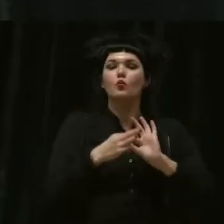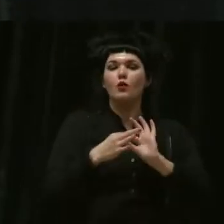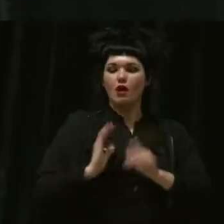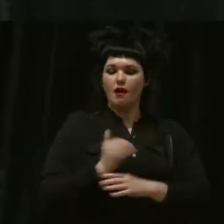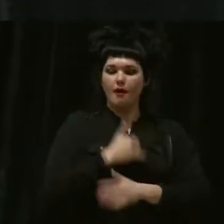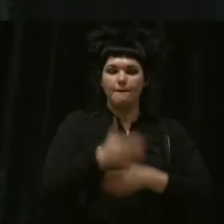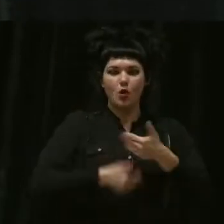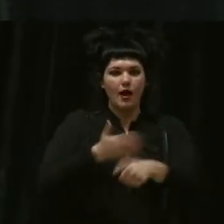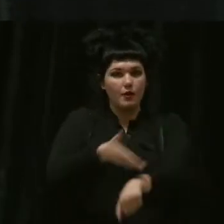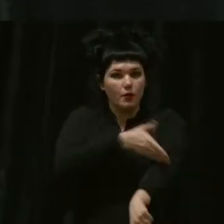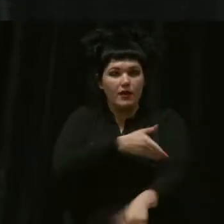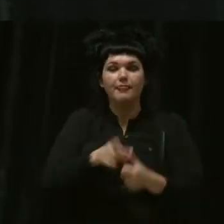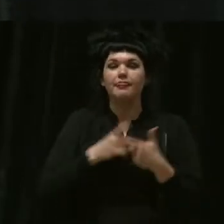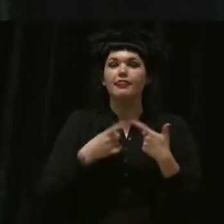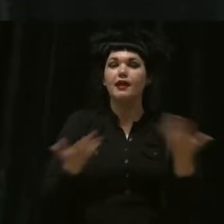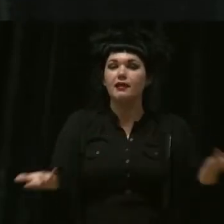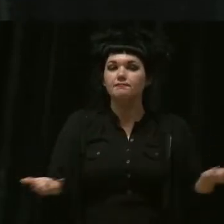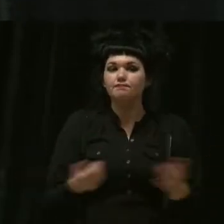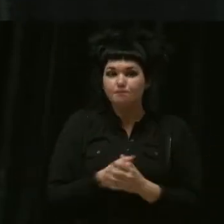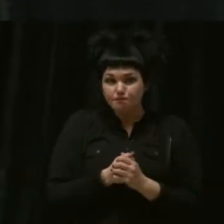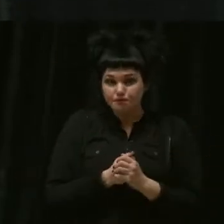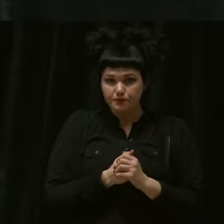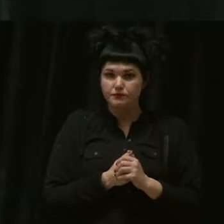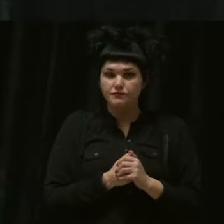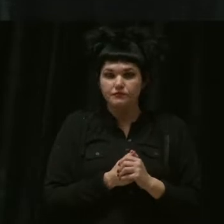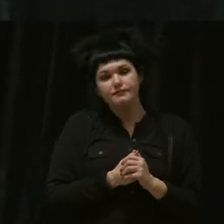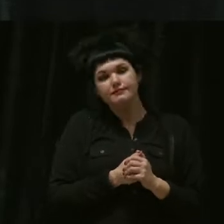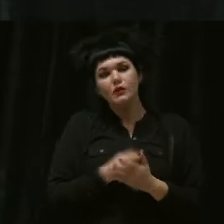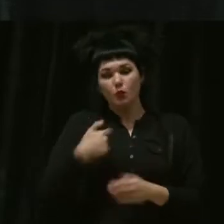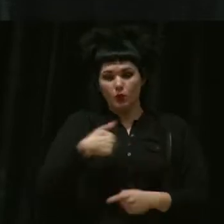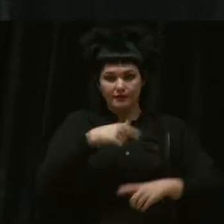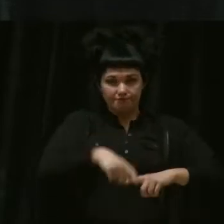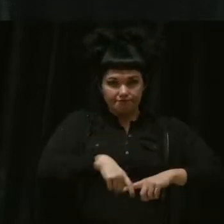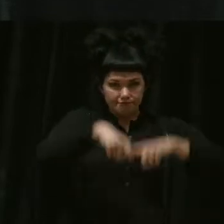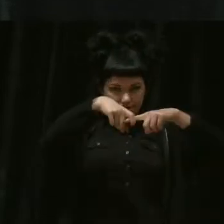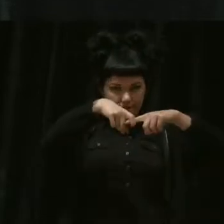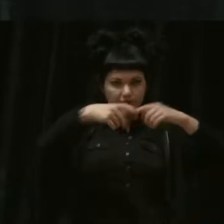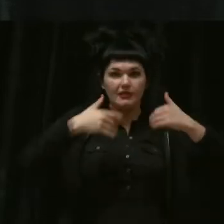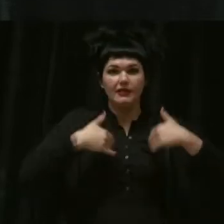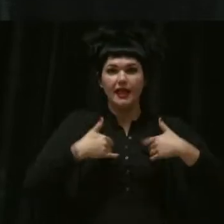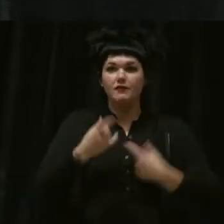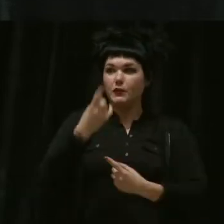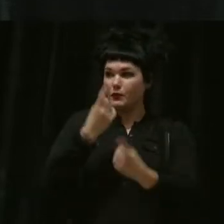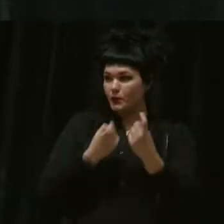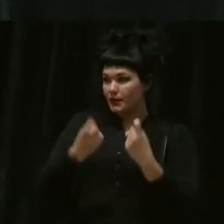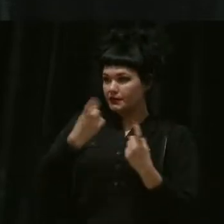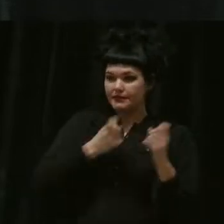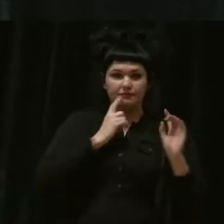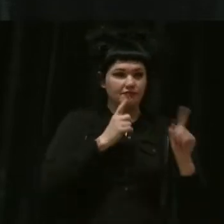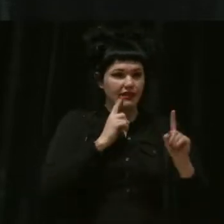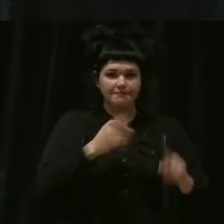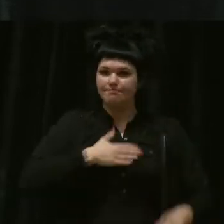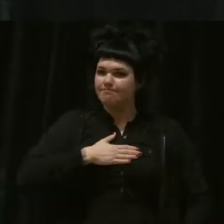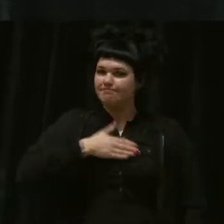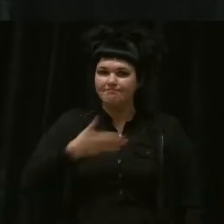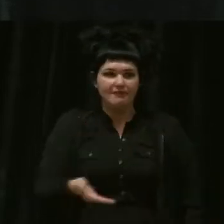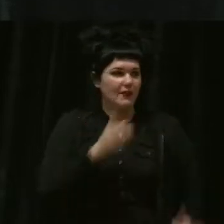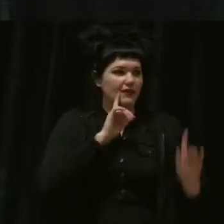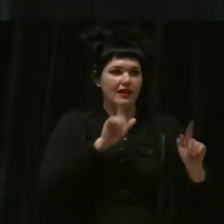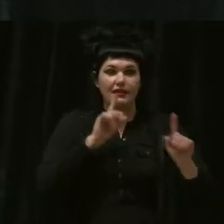progress. Then we will stop for a question and answer session. I'll be happy to answer, or at least try to